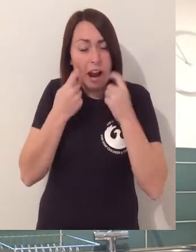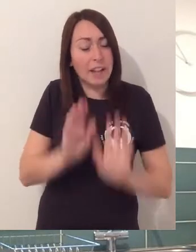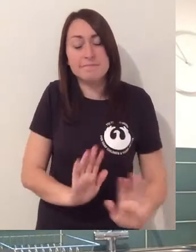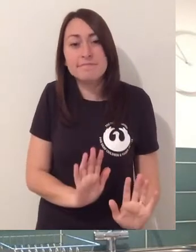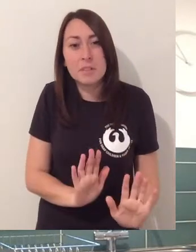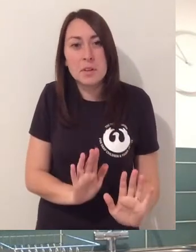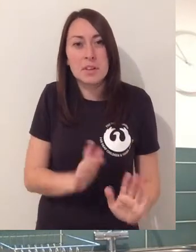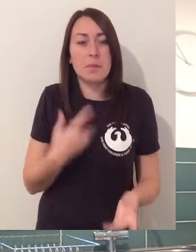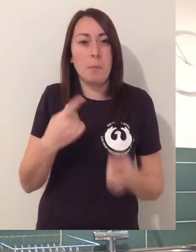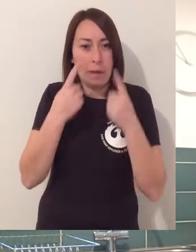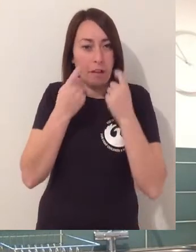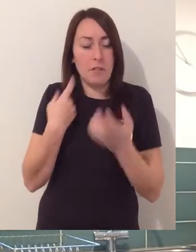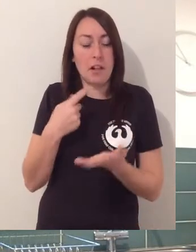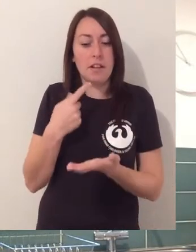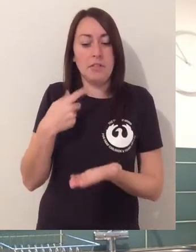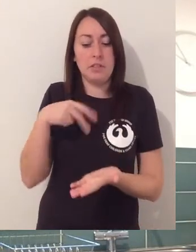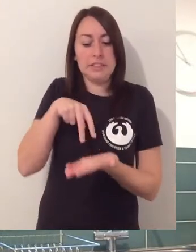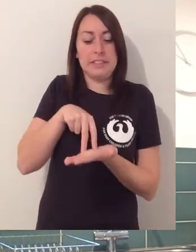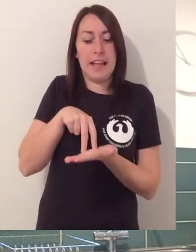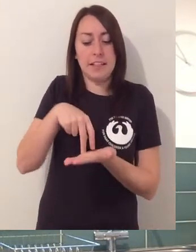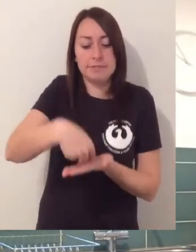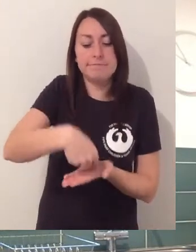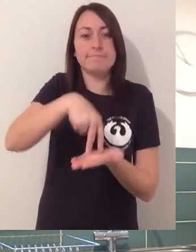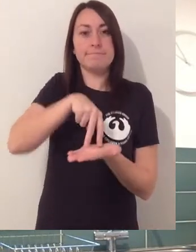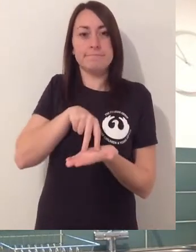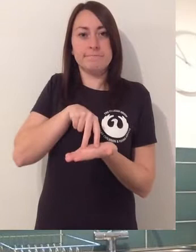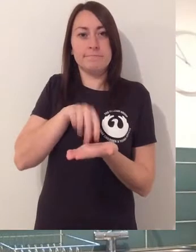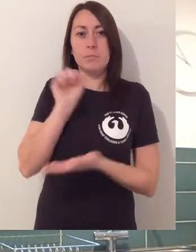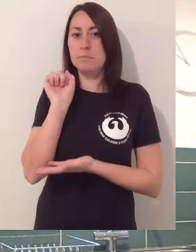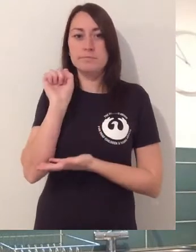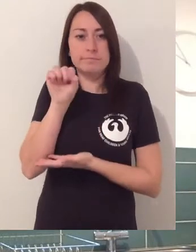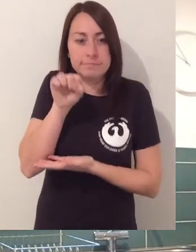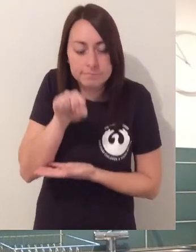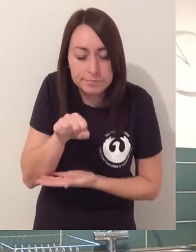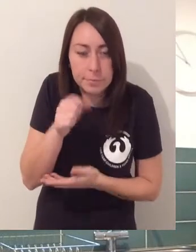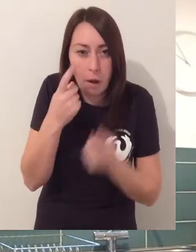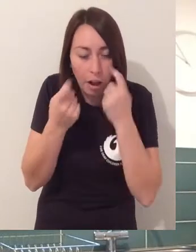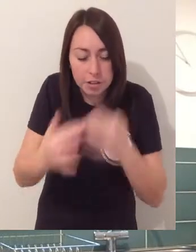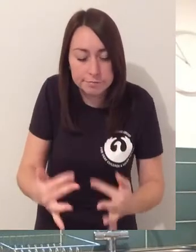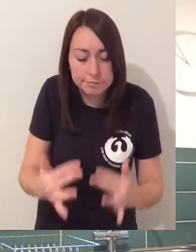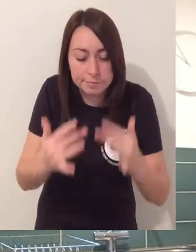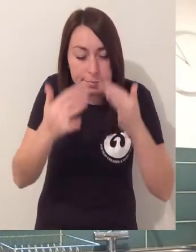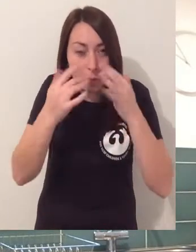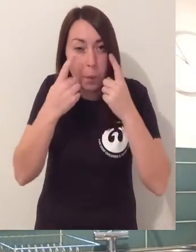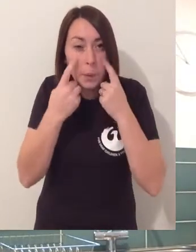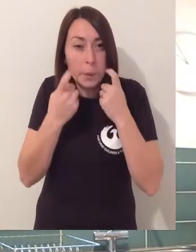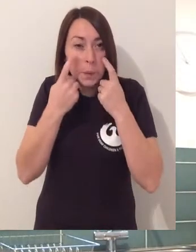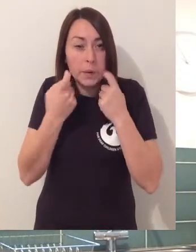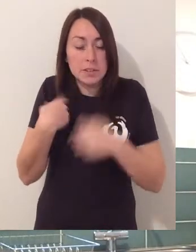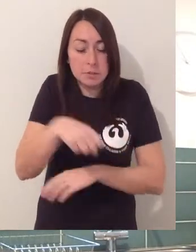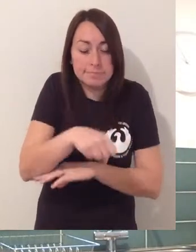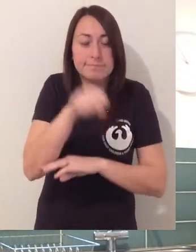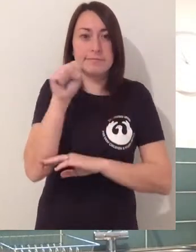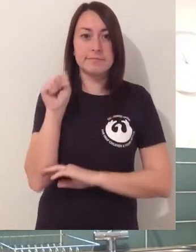not to lean over it so you can avoid it, all of the juices going up and sort of aerating up into your eyes. So the best way to do this